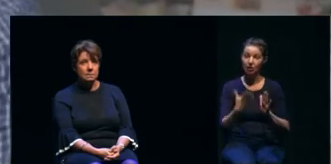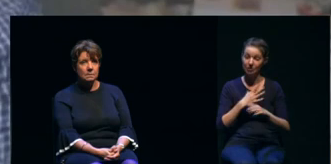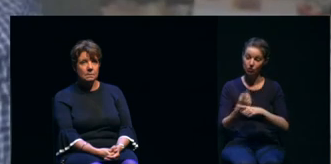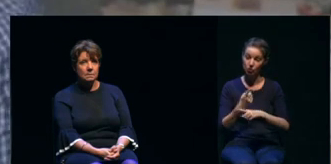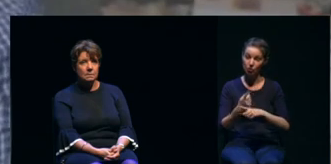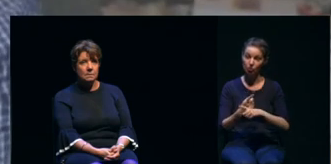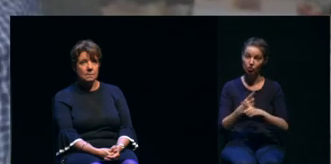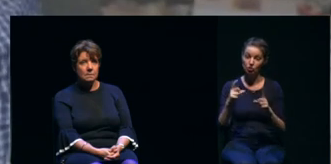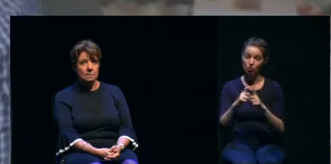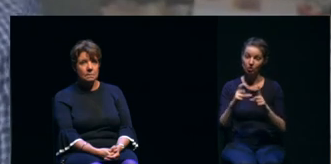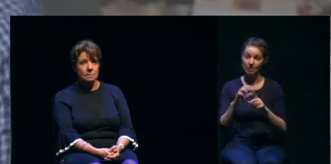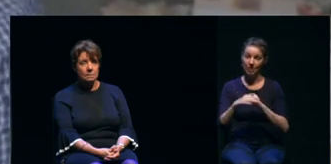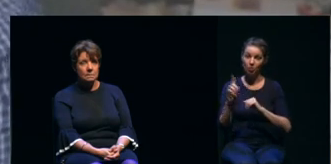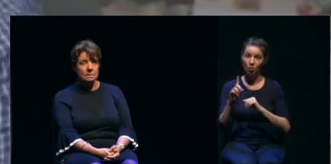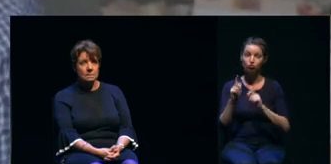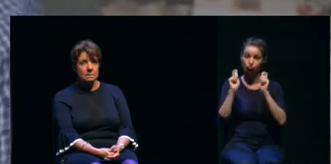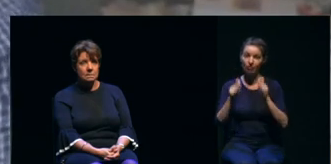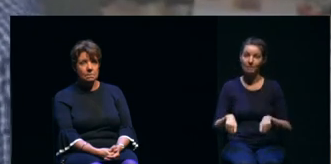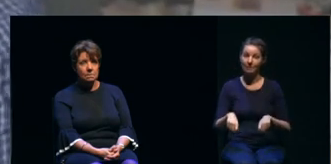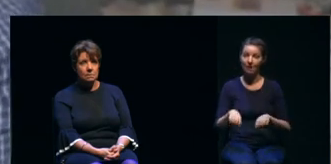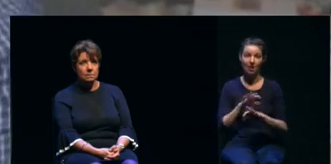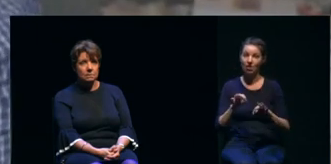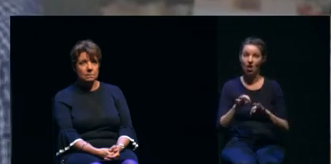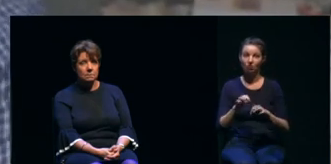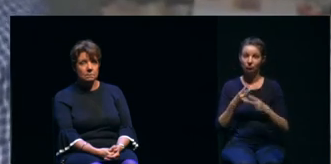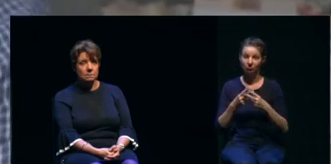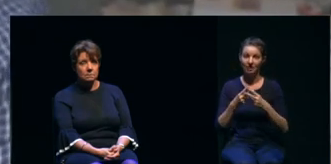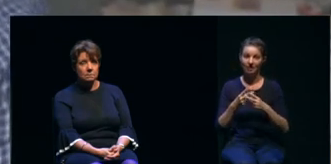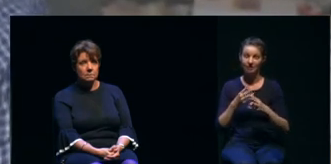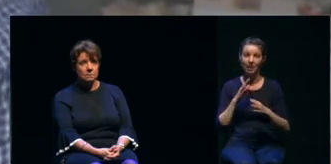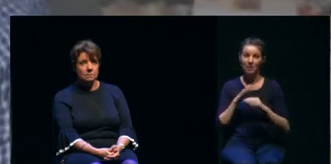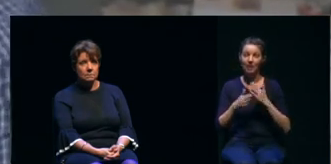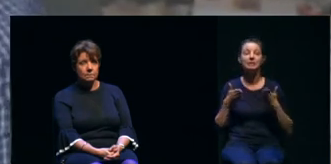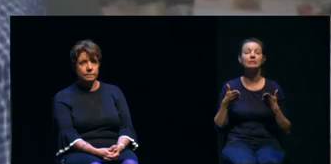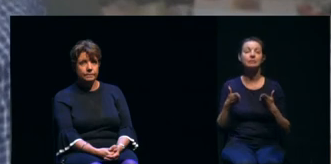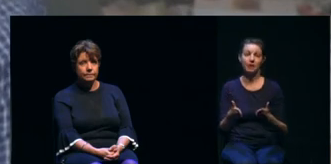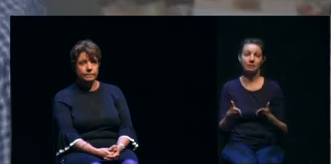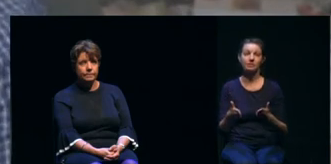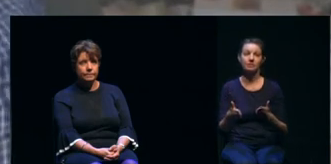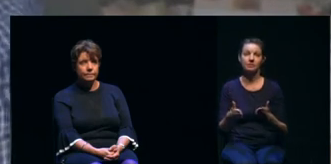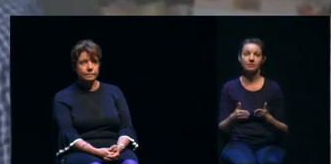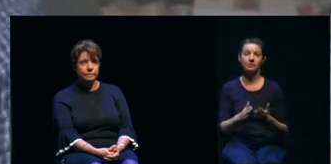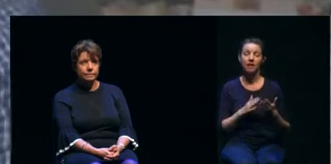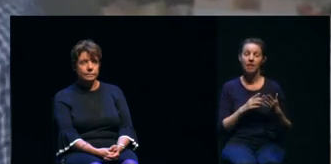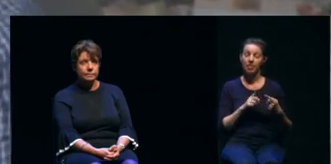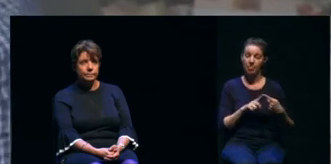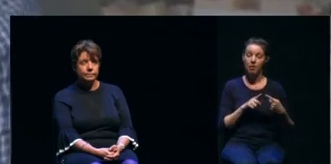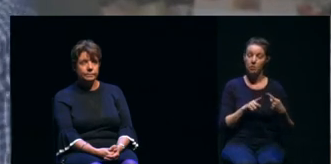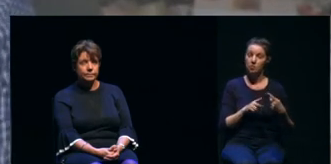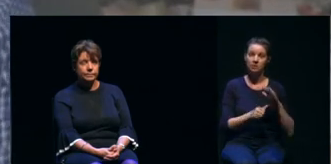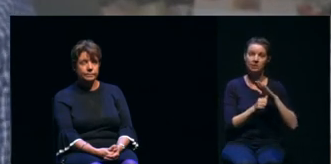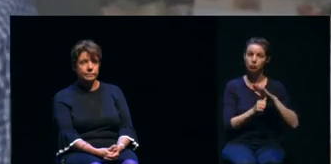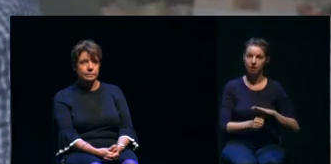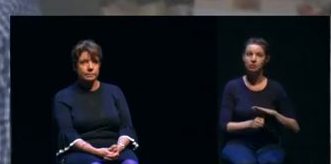teenage daughters is about rape. It's not about sex. It's about consent. And on the one hand, that's incredibly